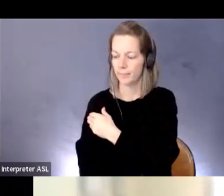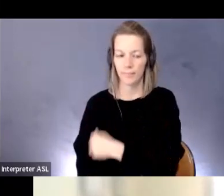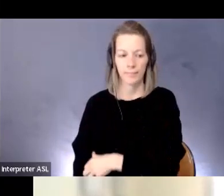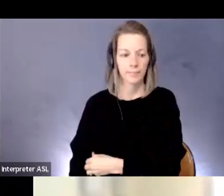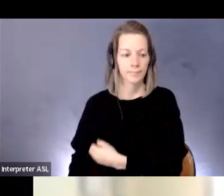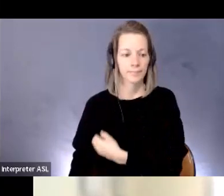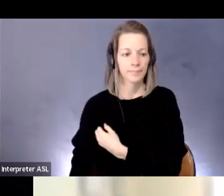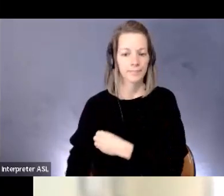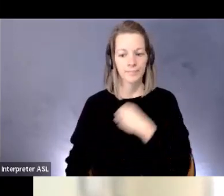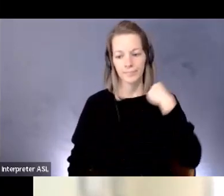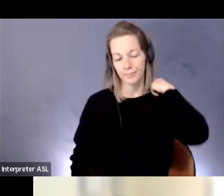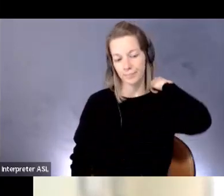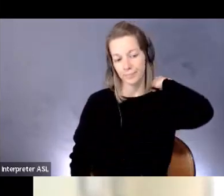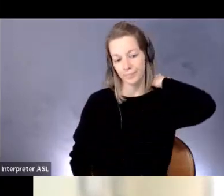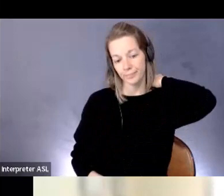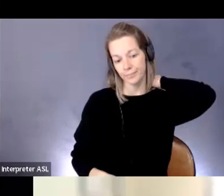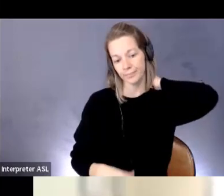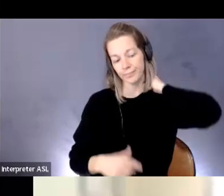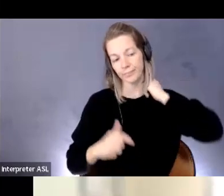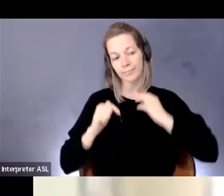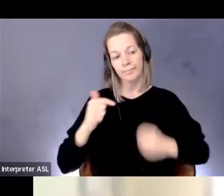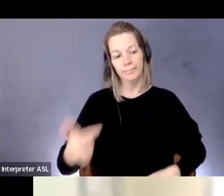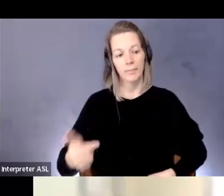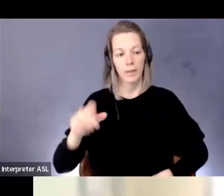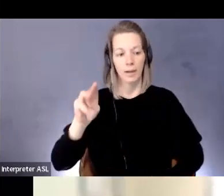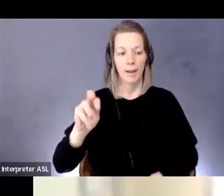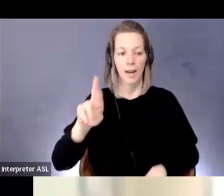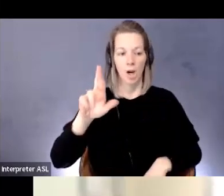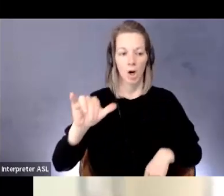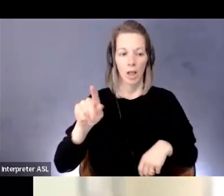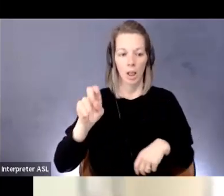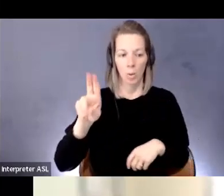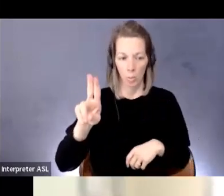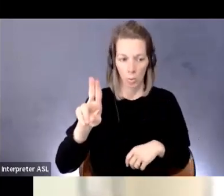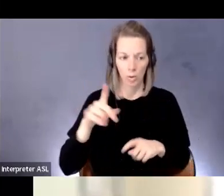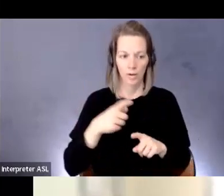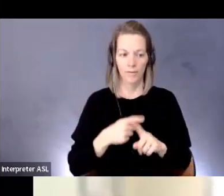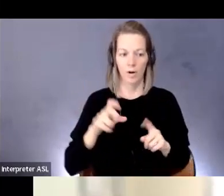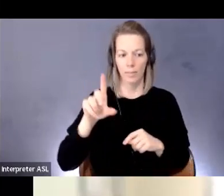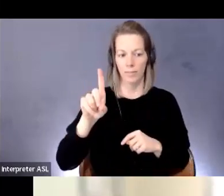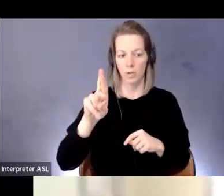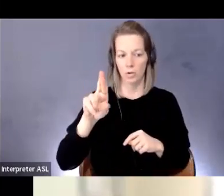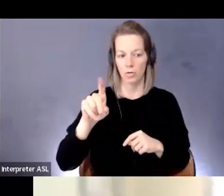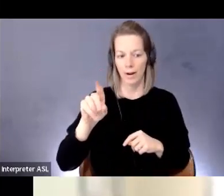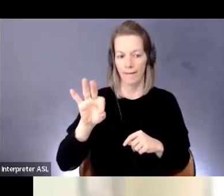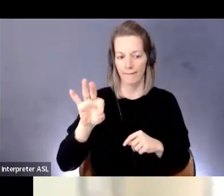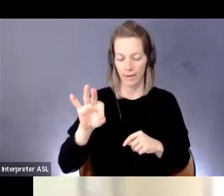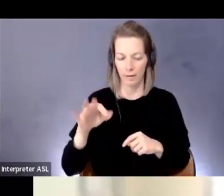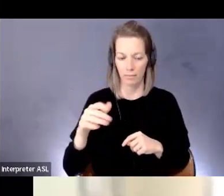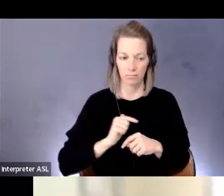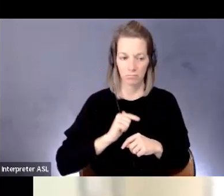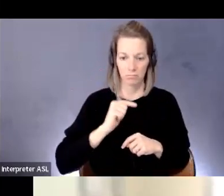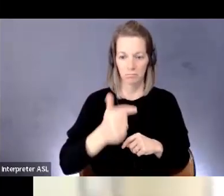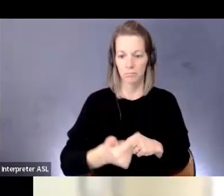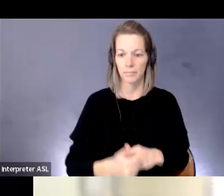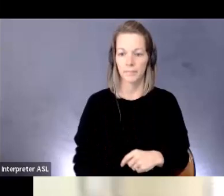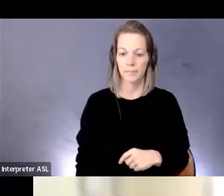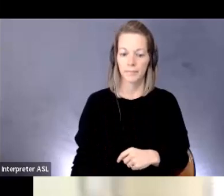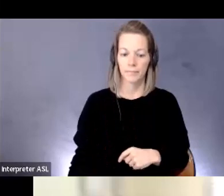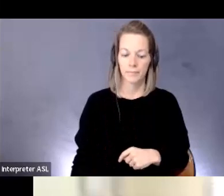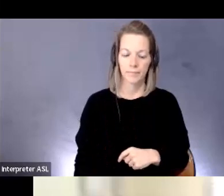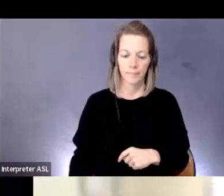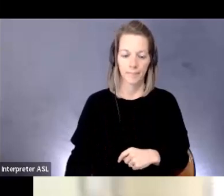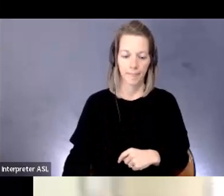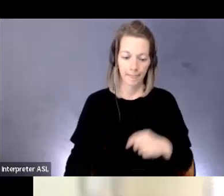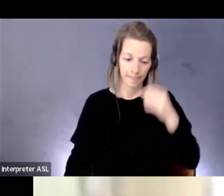Now I'm going to invite Mary Lou Breslin from DREDF to say a few words. Mary Lou, are you there?